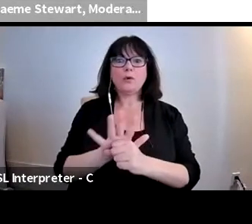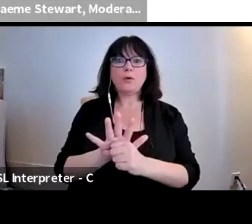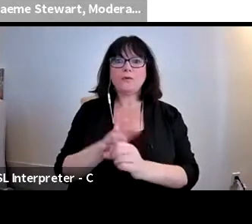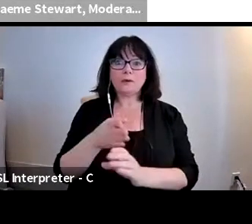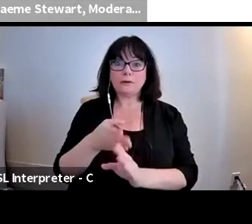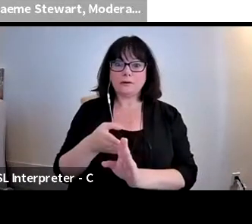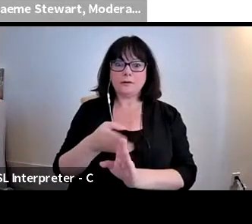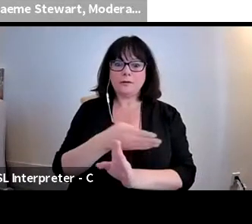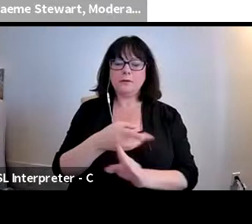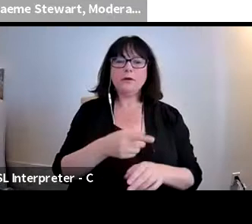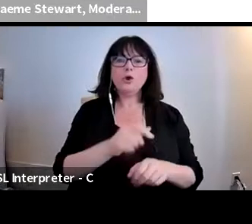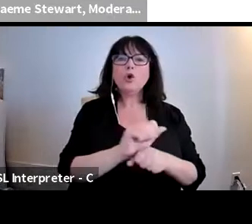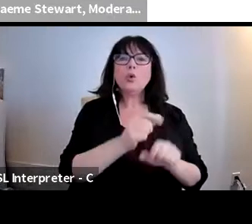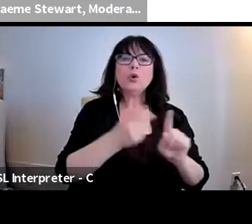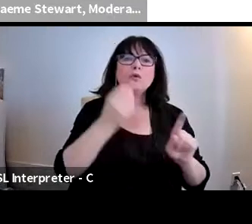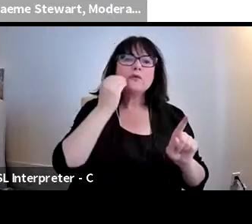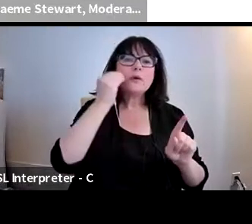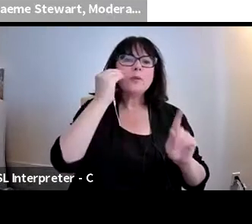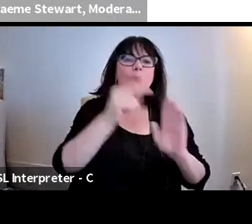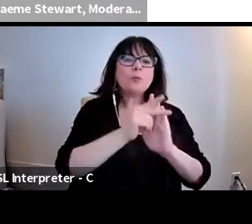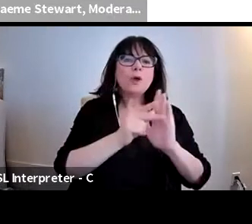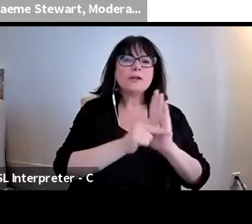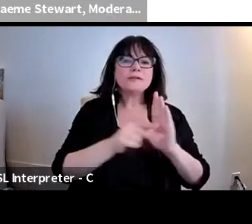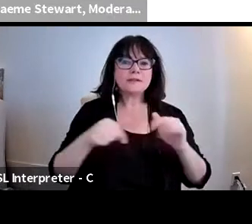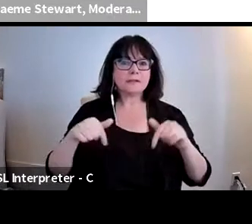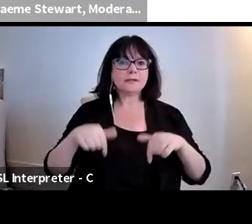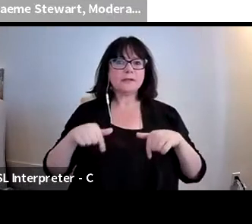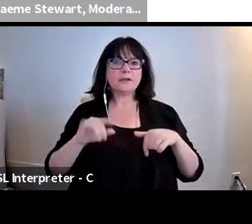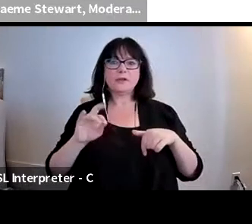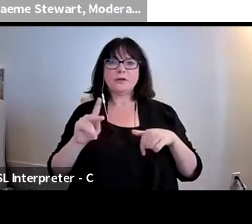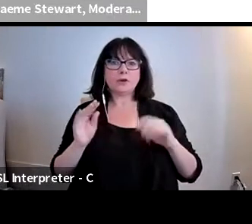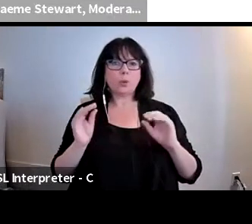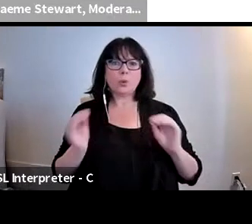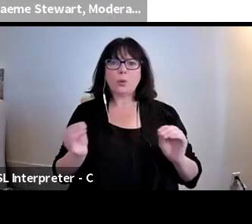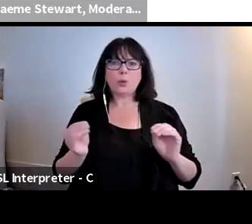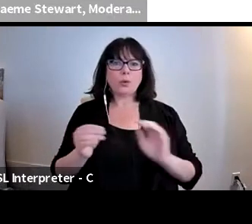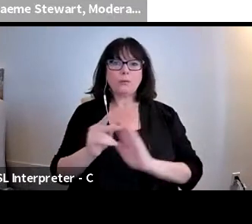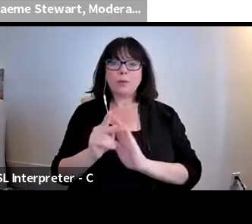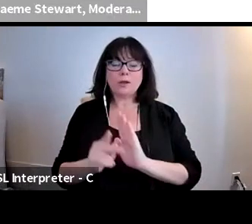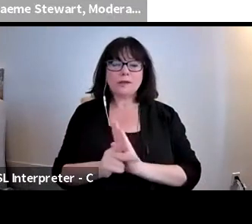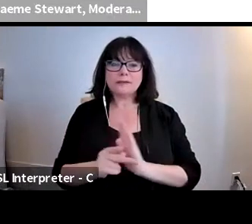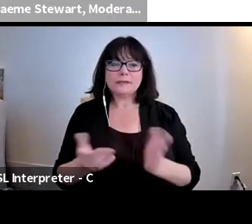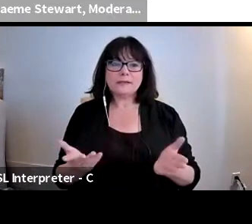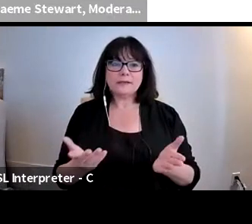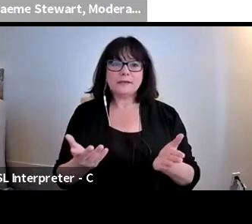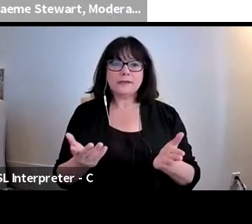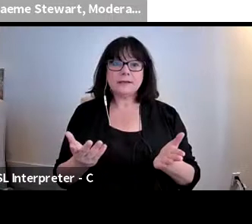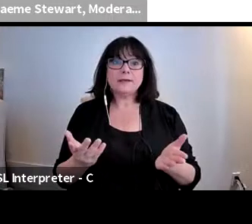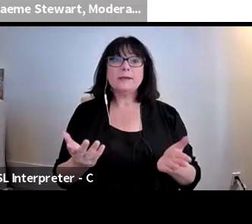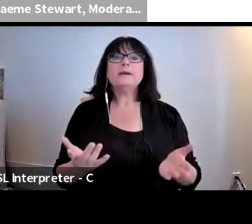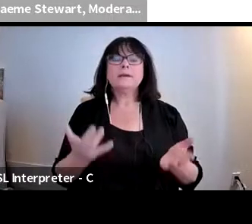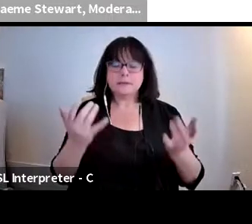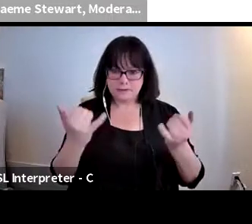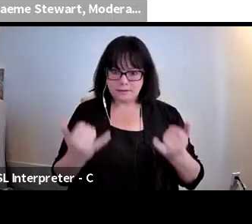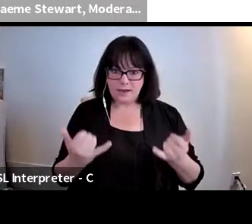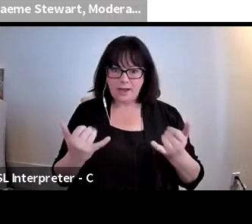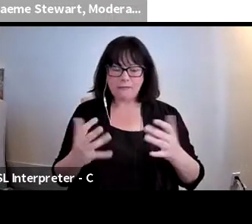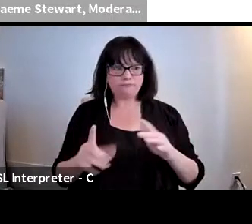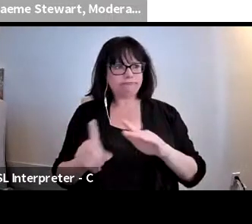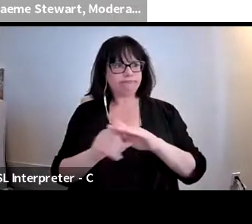so I think that for many institutions, COVID-19 has raised really important questions about how do